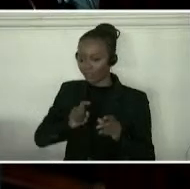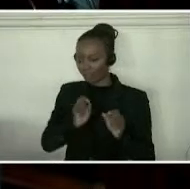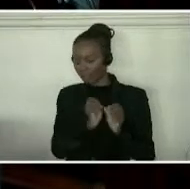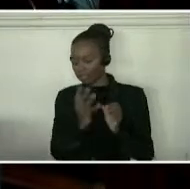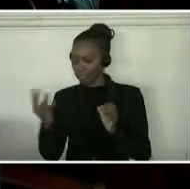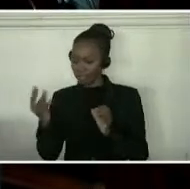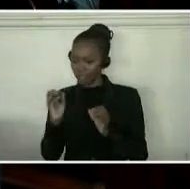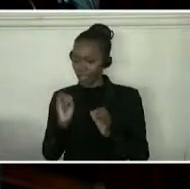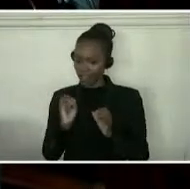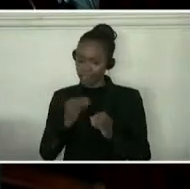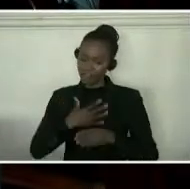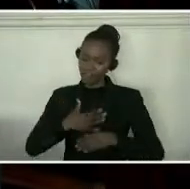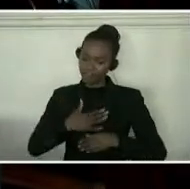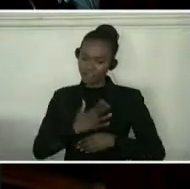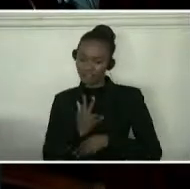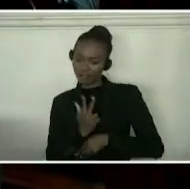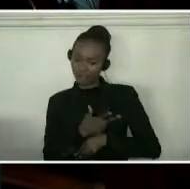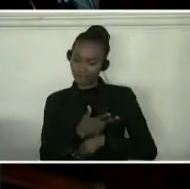speaker